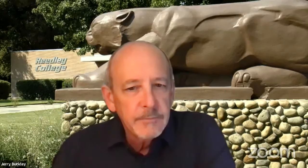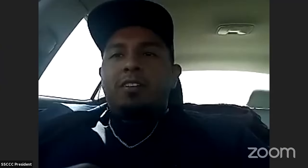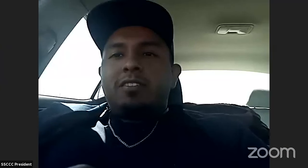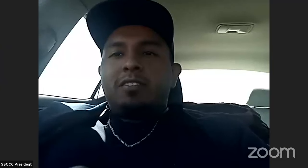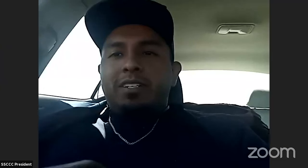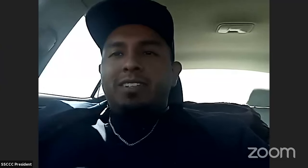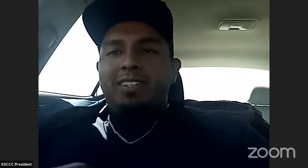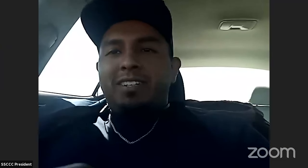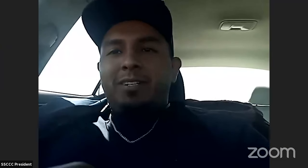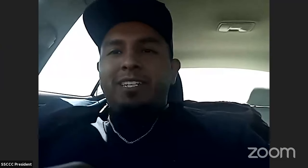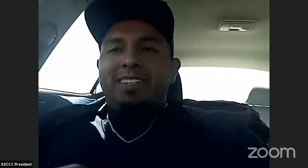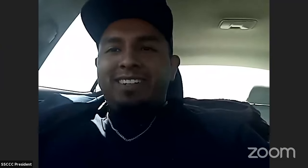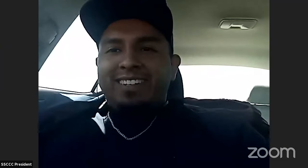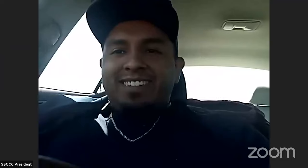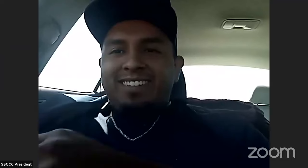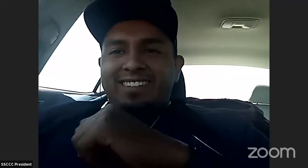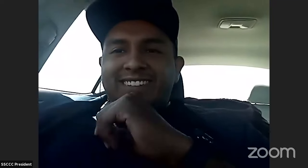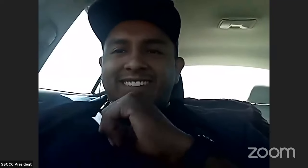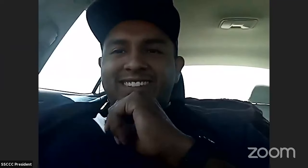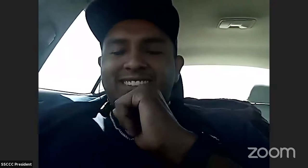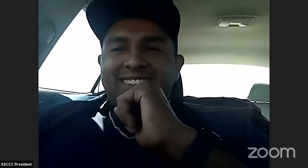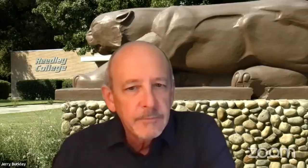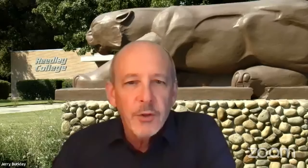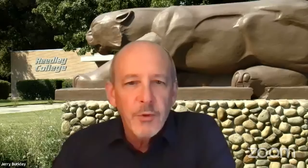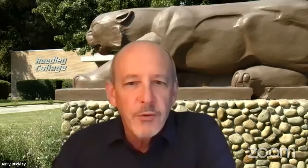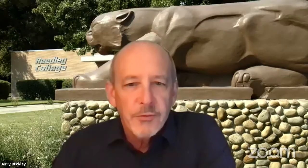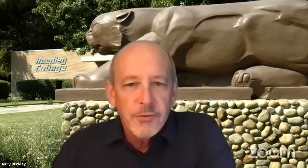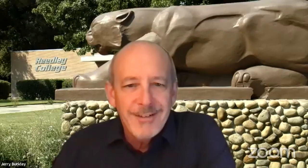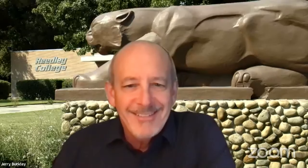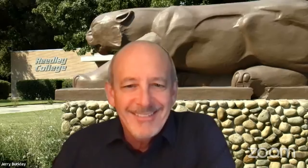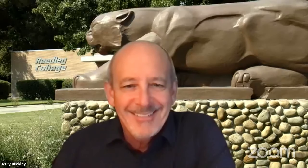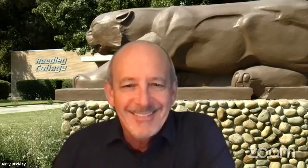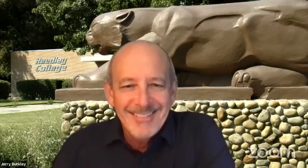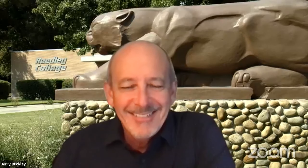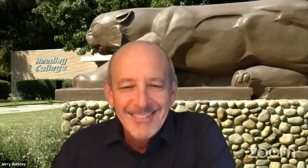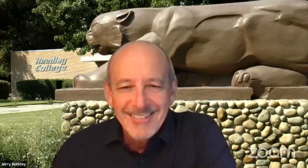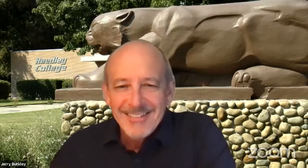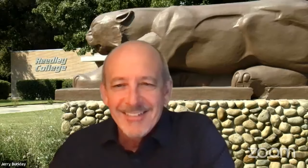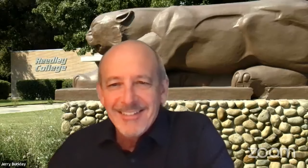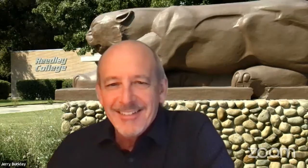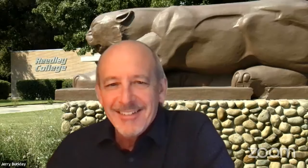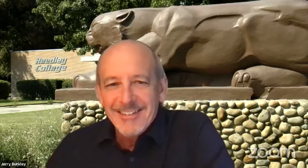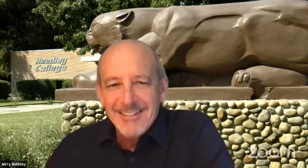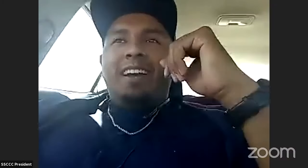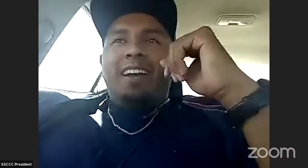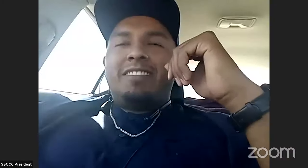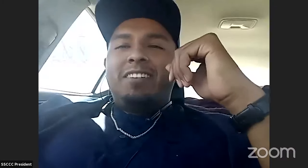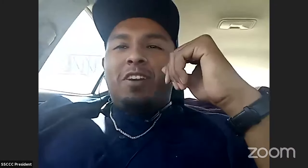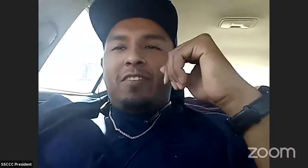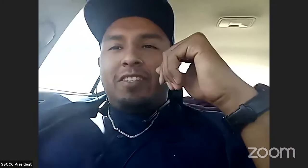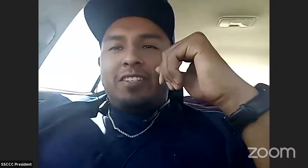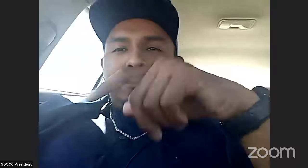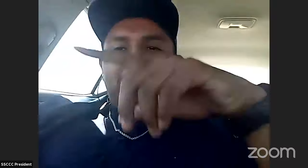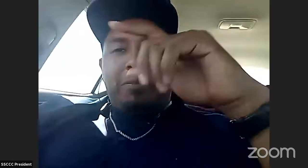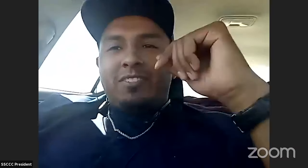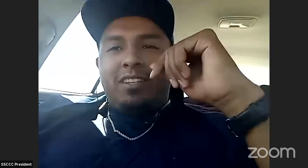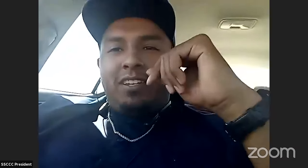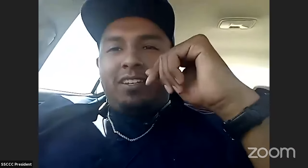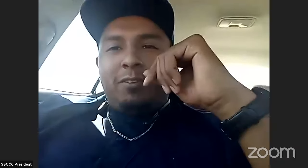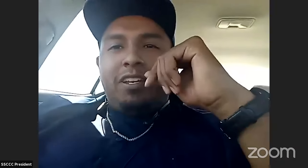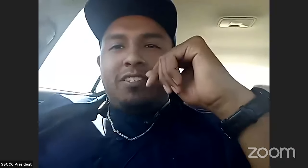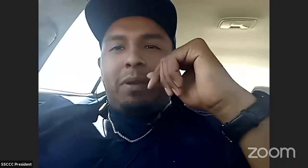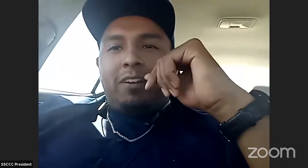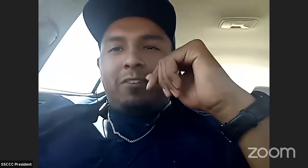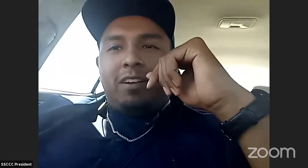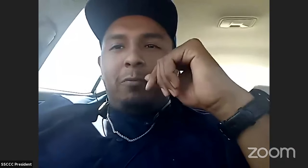Yeah, I am, Dr. Buckley. Can you hear me? I can. I see you're on the move. I'm on the move. Yeah, I got stuck in traffic this morning. I'm actually